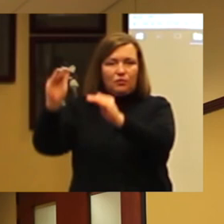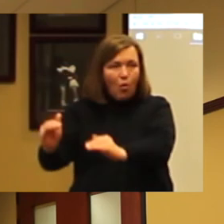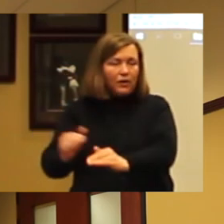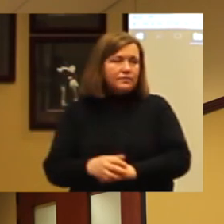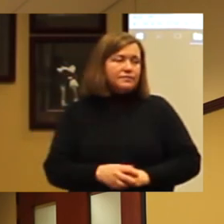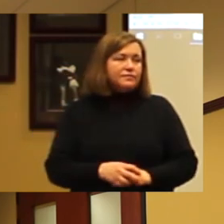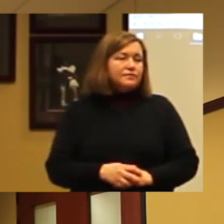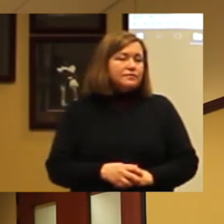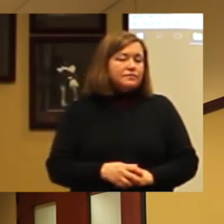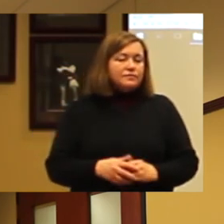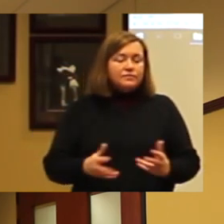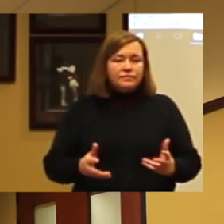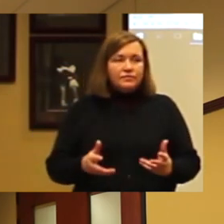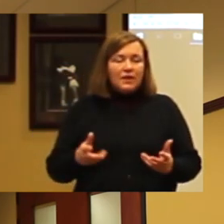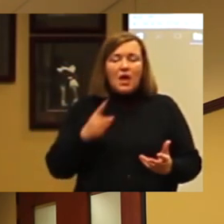have tried